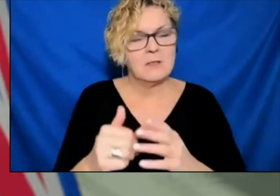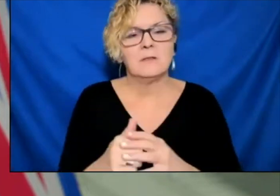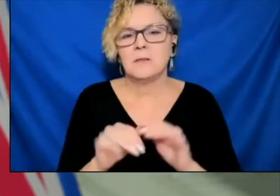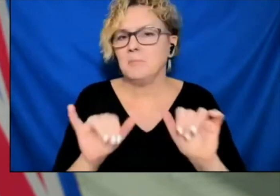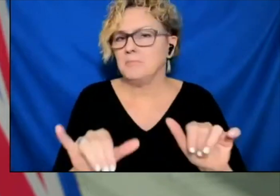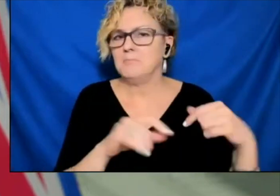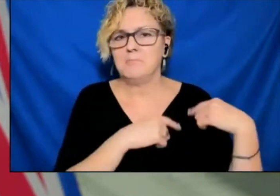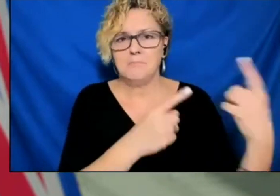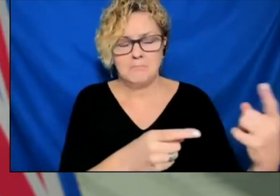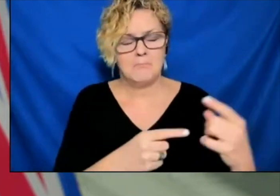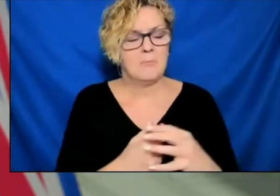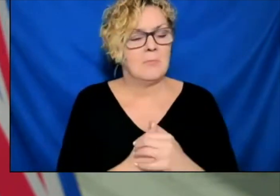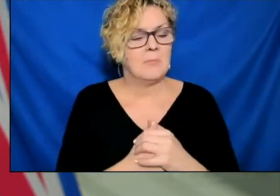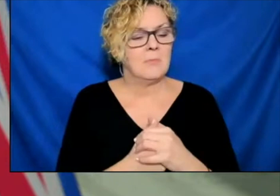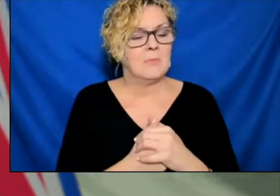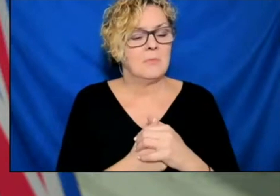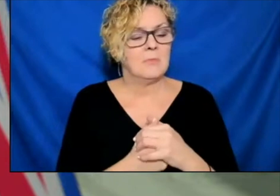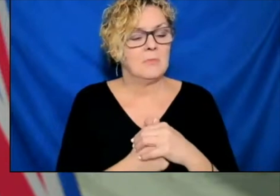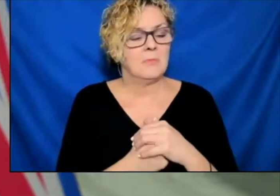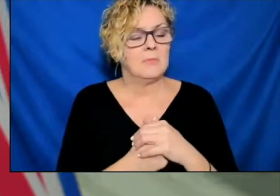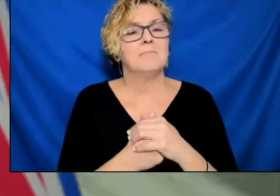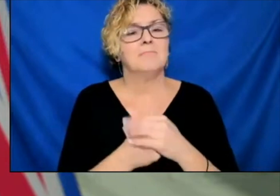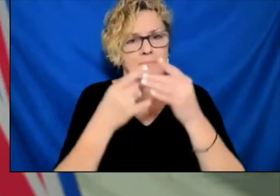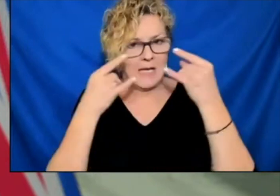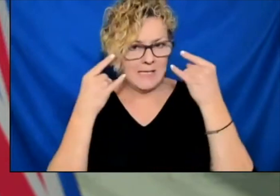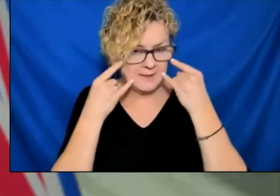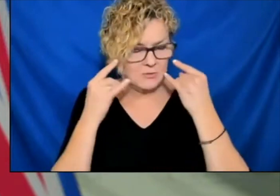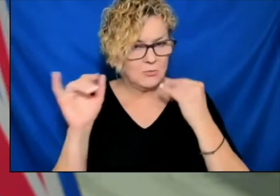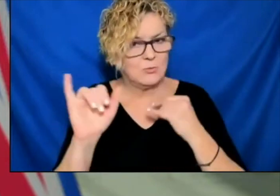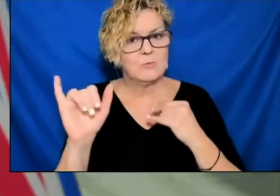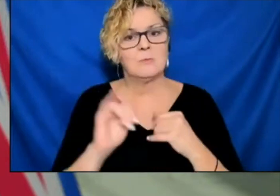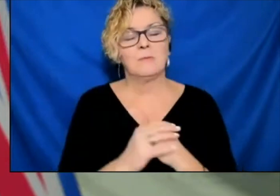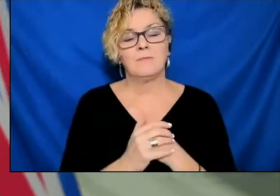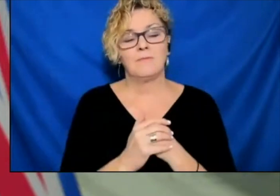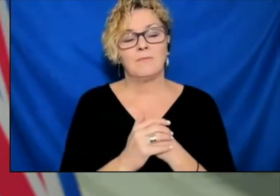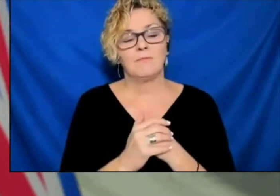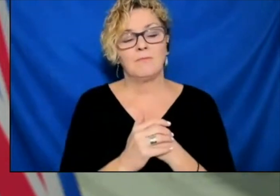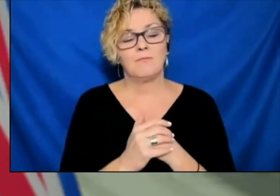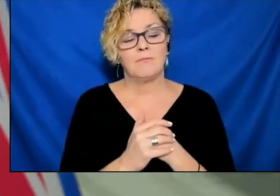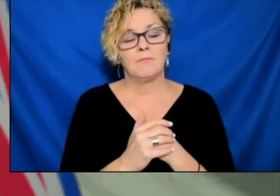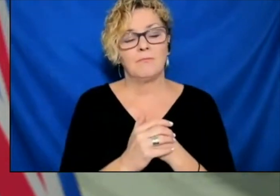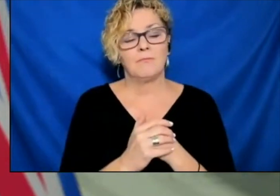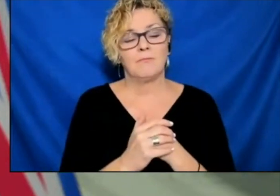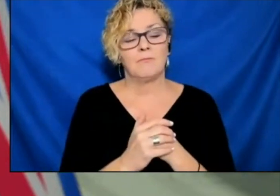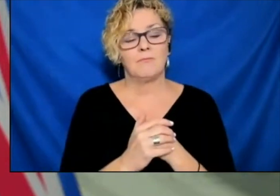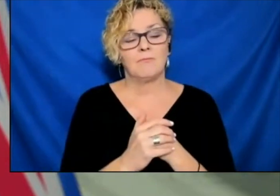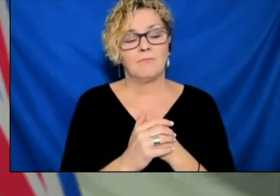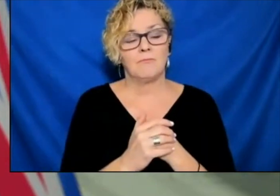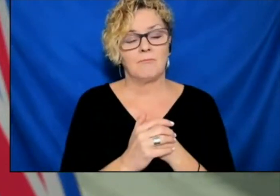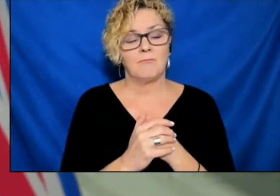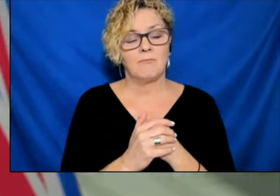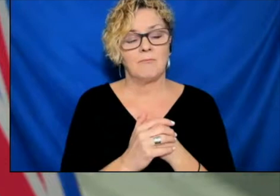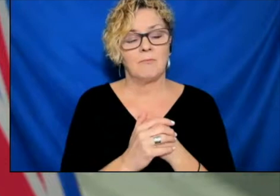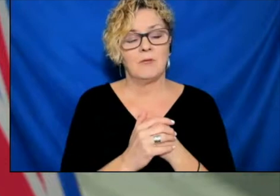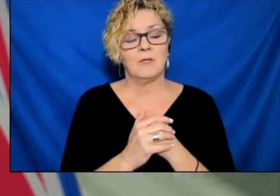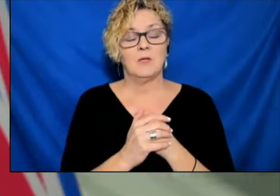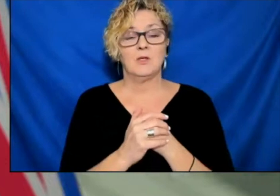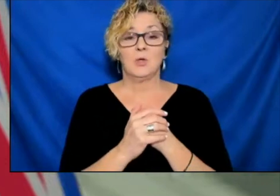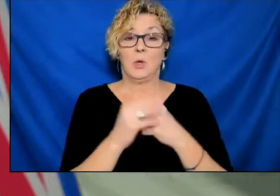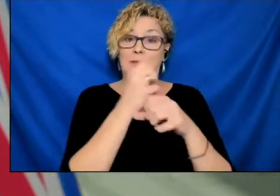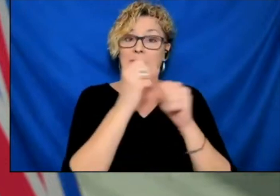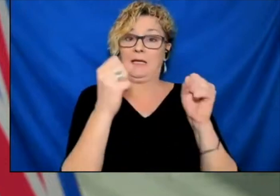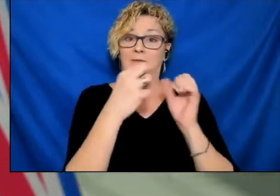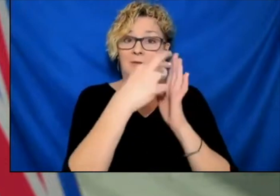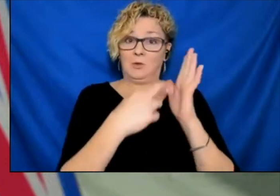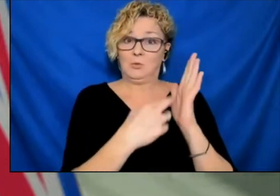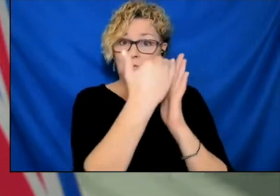knows are successful strategies. And as we have done throughout the pandemic, safety measures for schools will continue